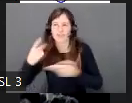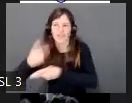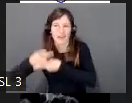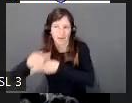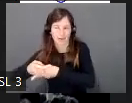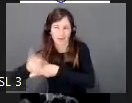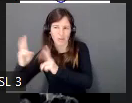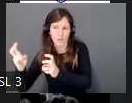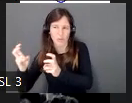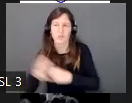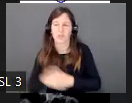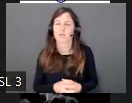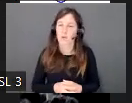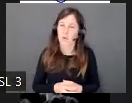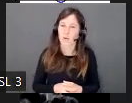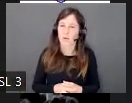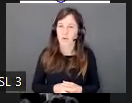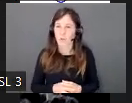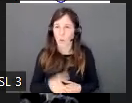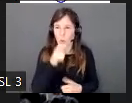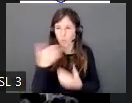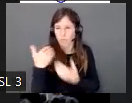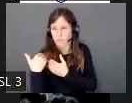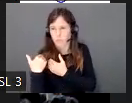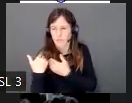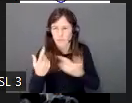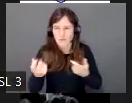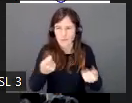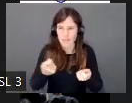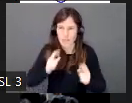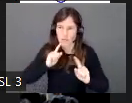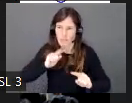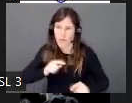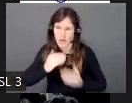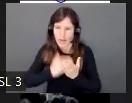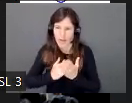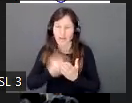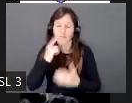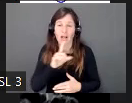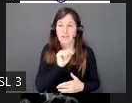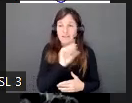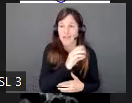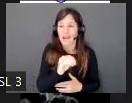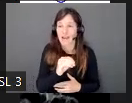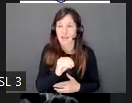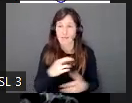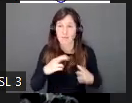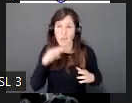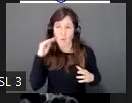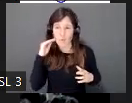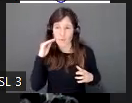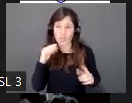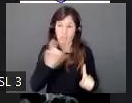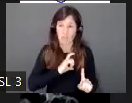police managing mandatory reporting in long-term care and retirement homes. But we do it. We have a